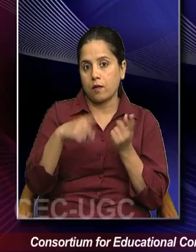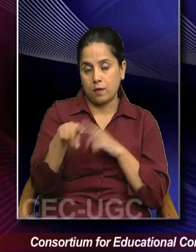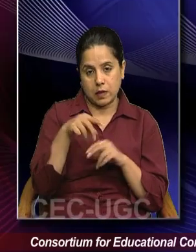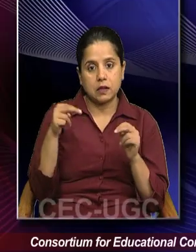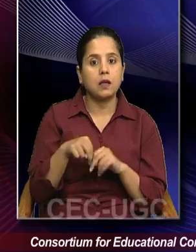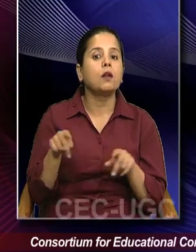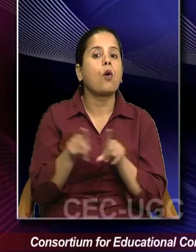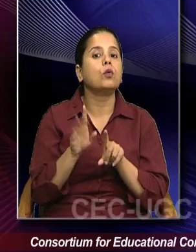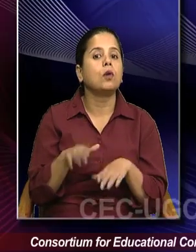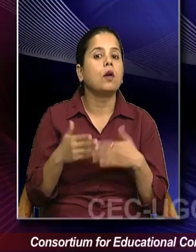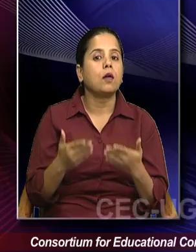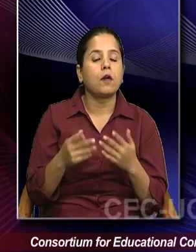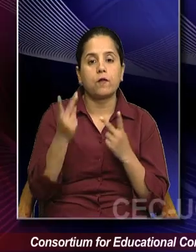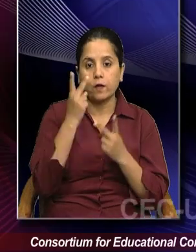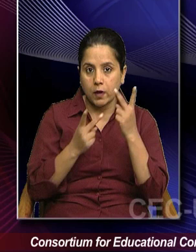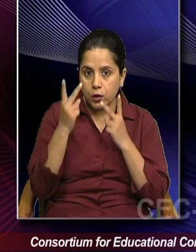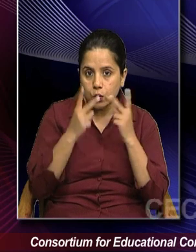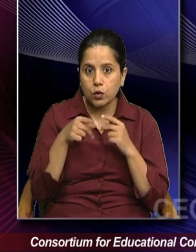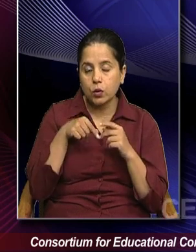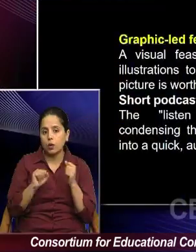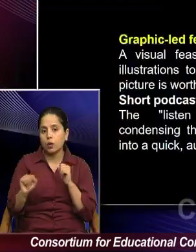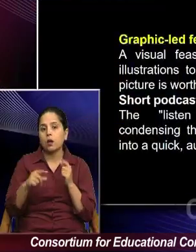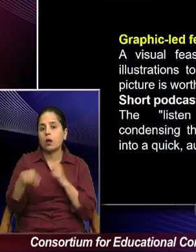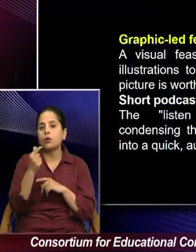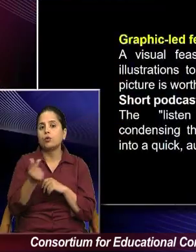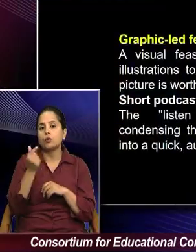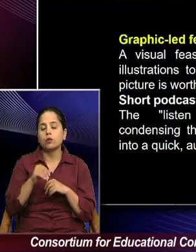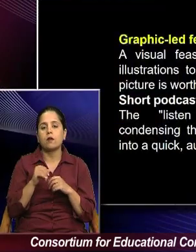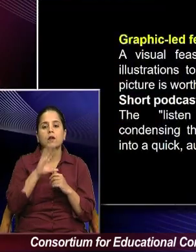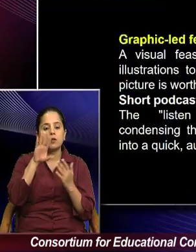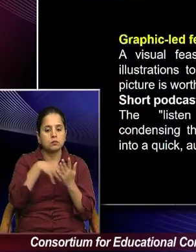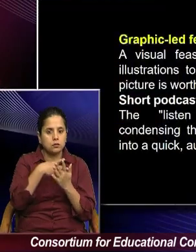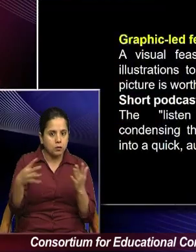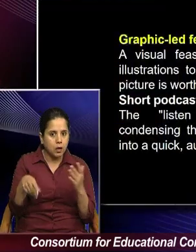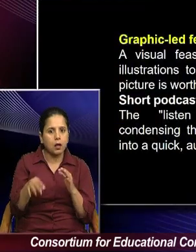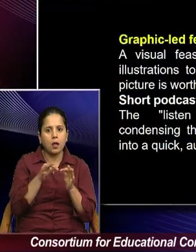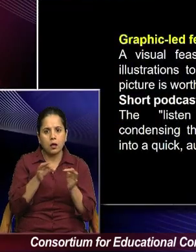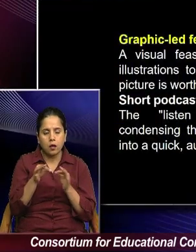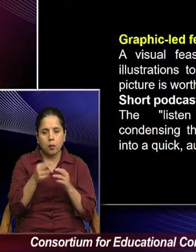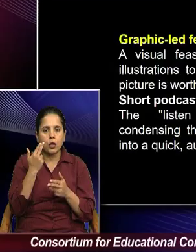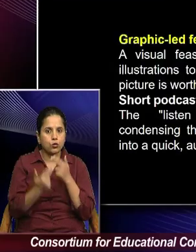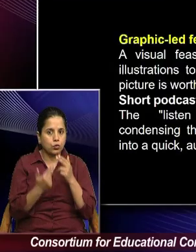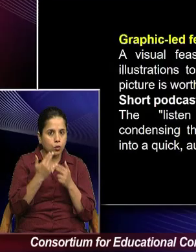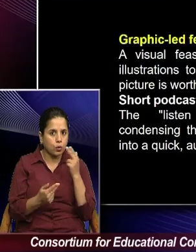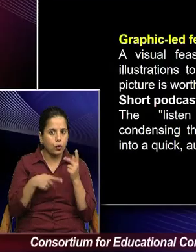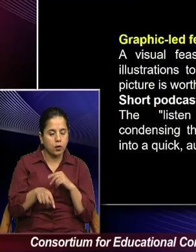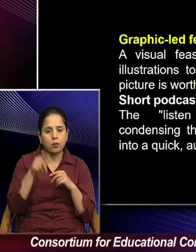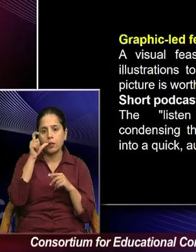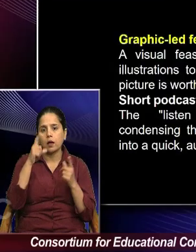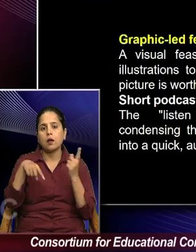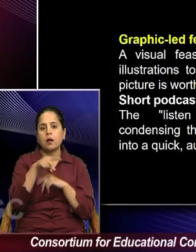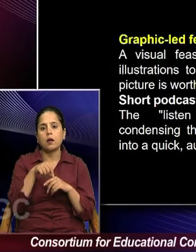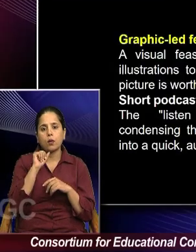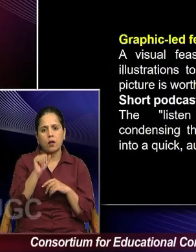required. A visual feast that uses charts and illustrations to tell the story, providing a picture in worth